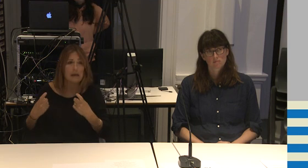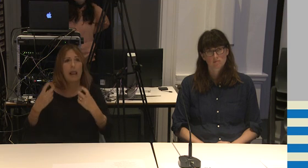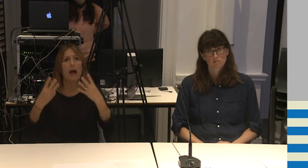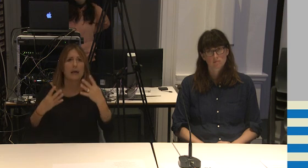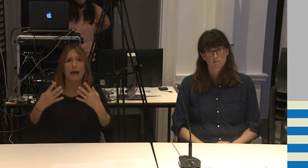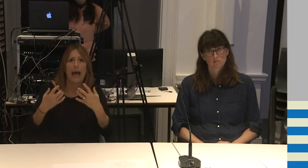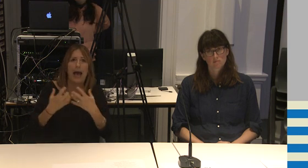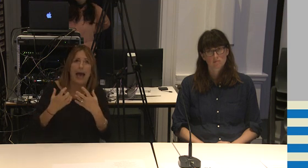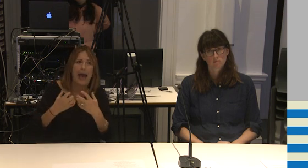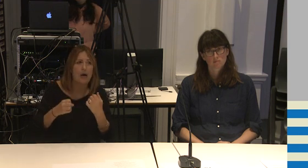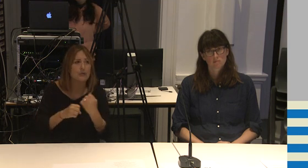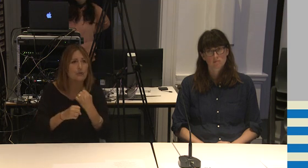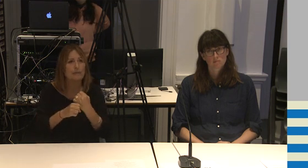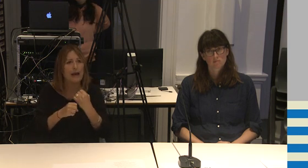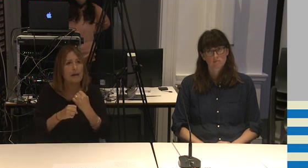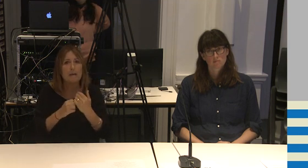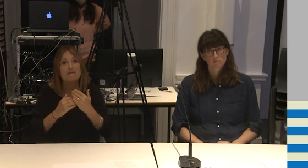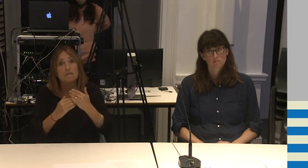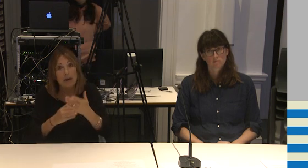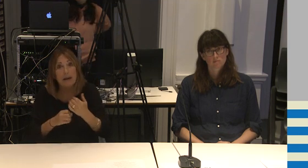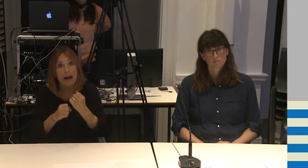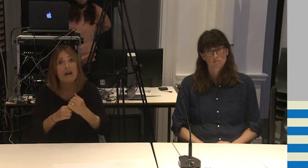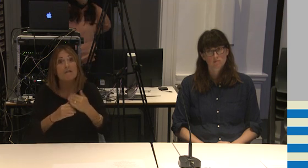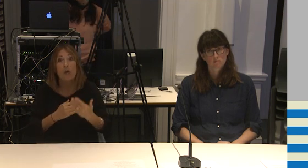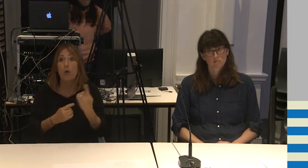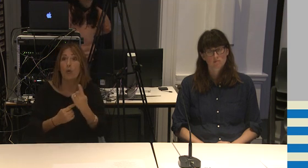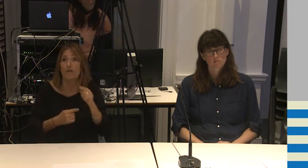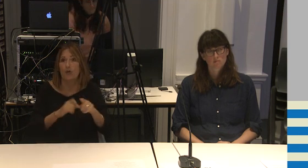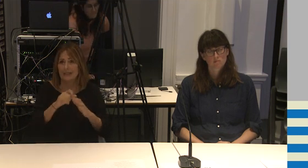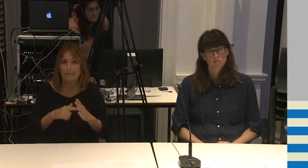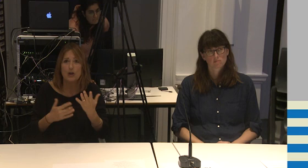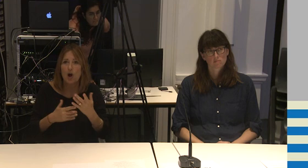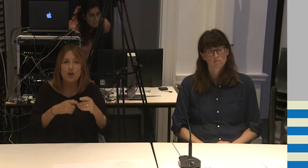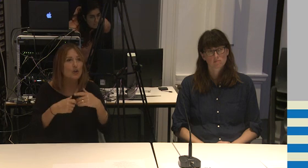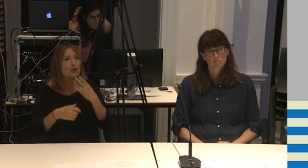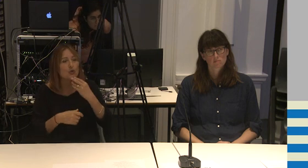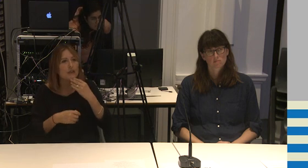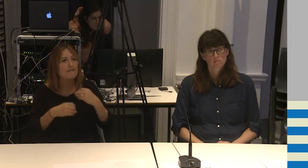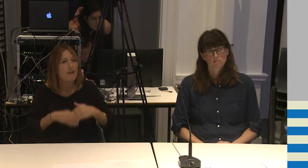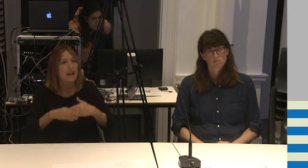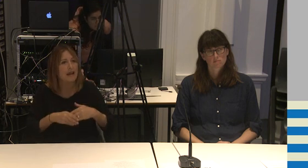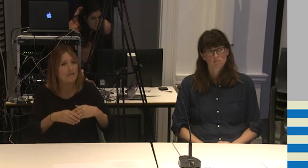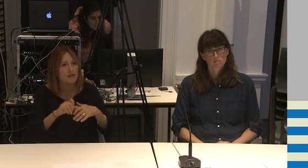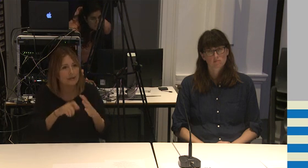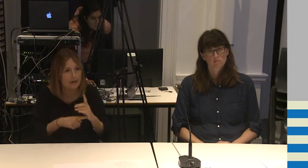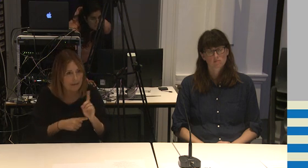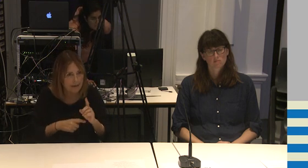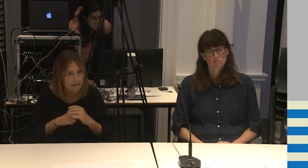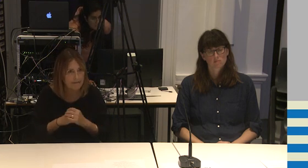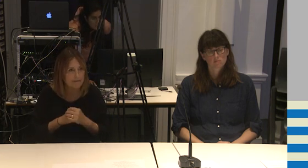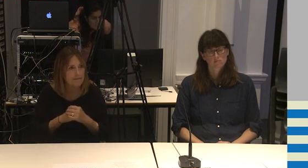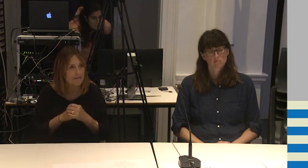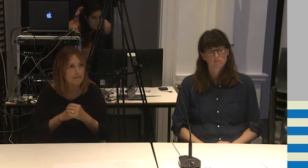up with how to make stuff for disabled people. It's never how can disabled people use the software. And when I've spoken to these companies, they've kind of